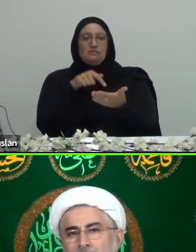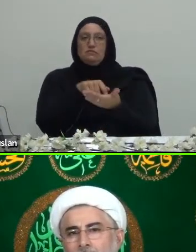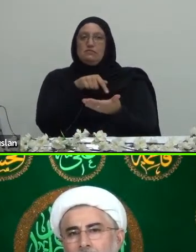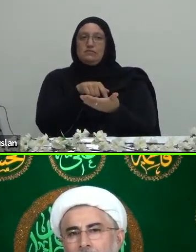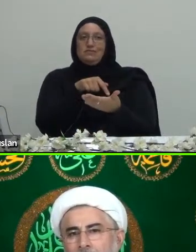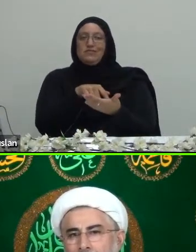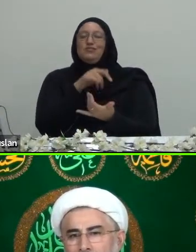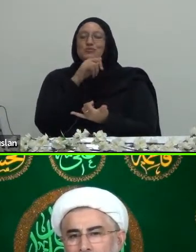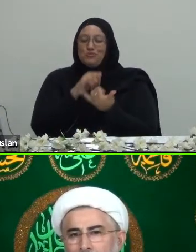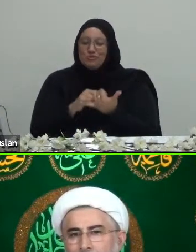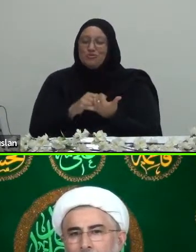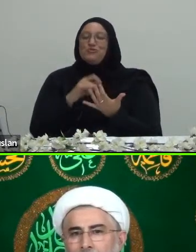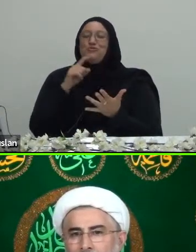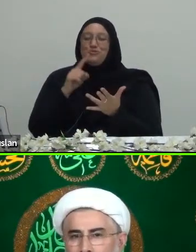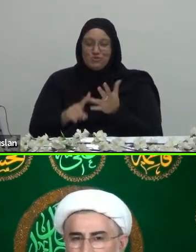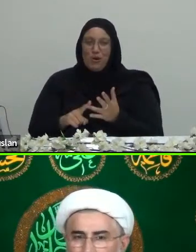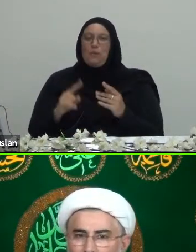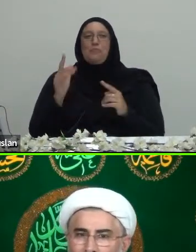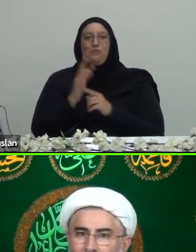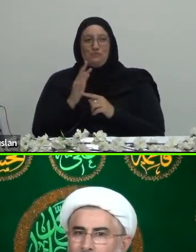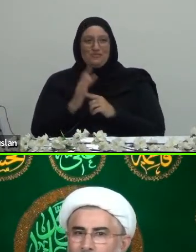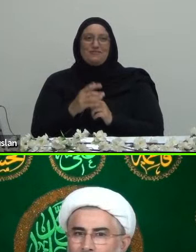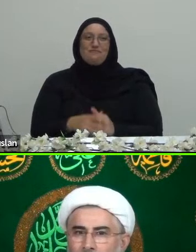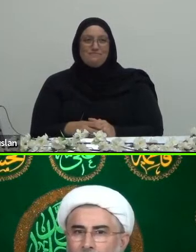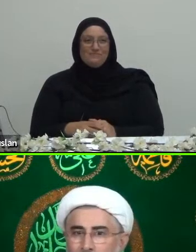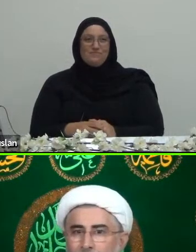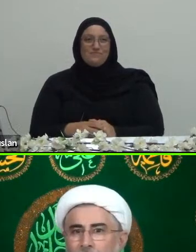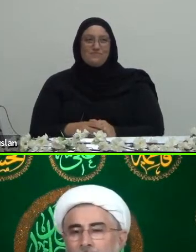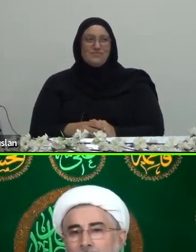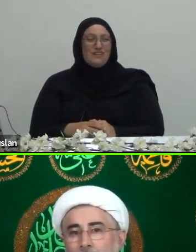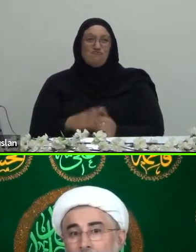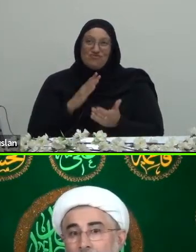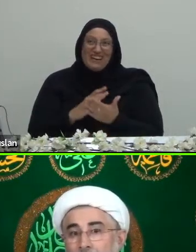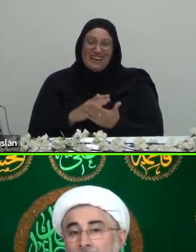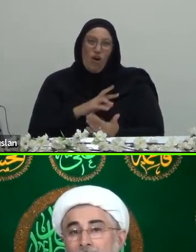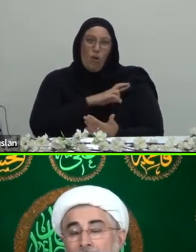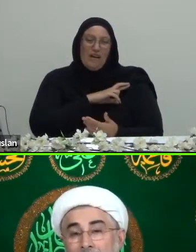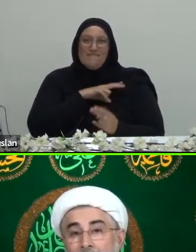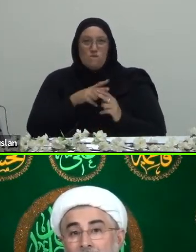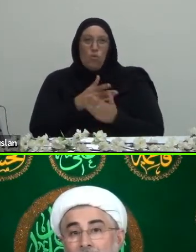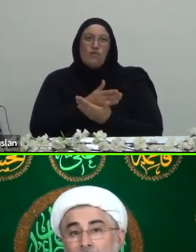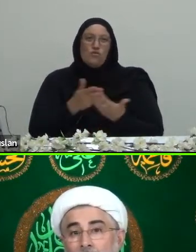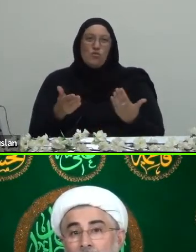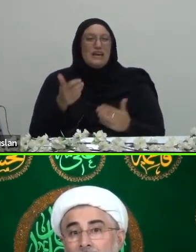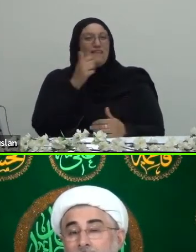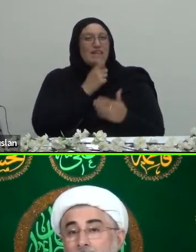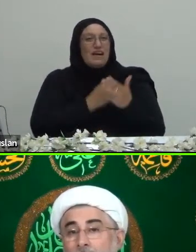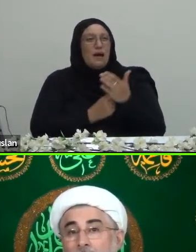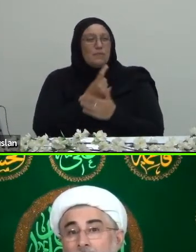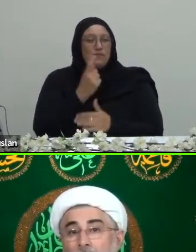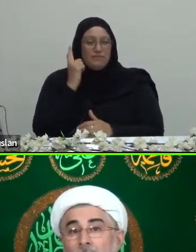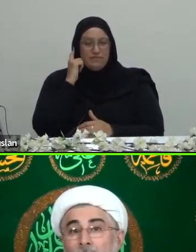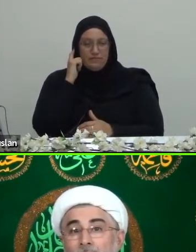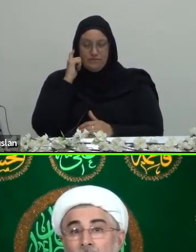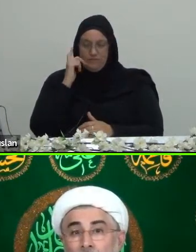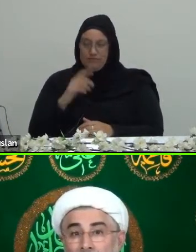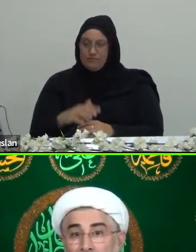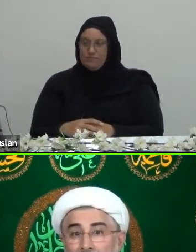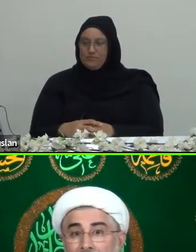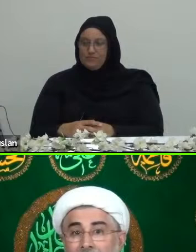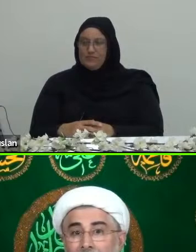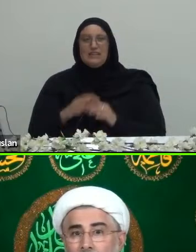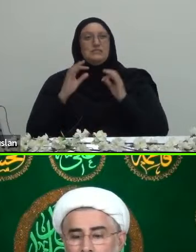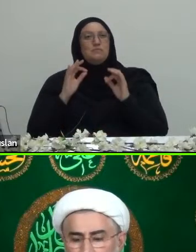very significant and very obligatory upon all of us, because of especially such things as clearly Quran says, especially when you have